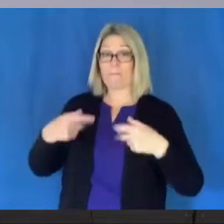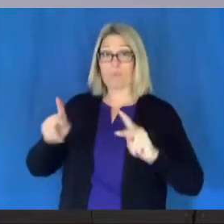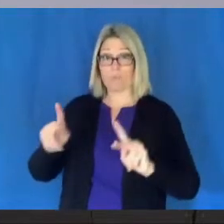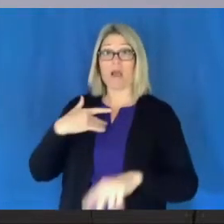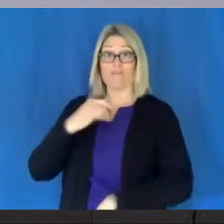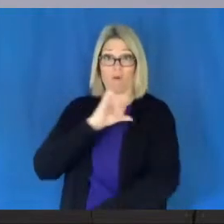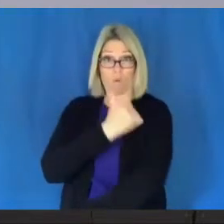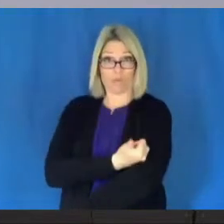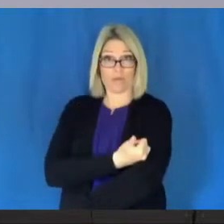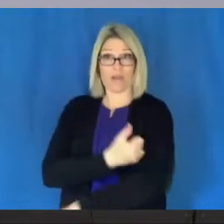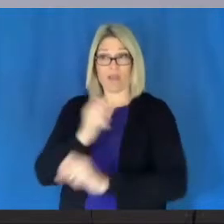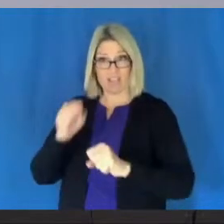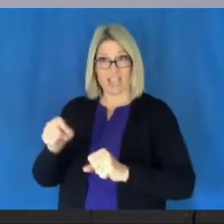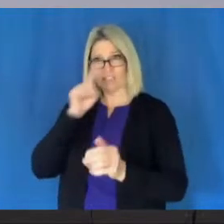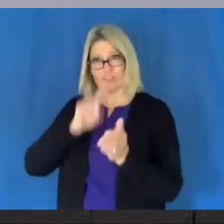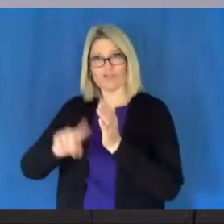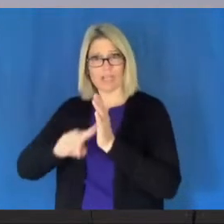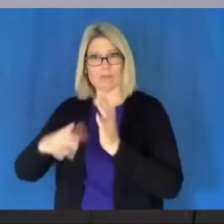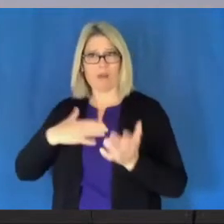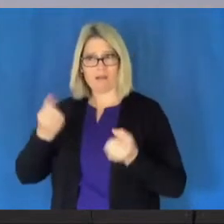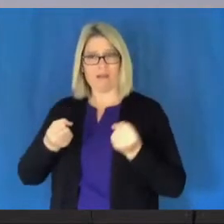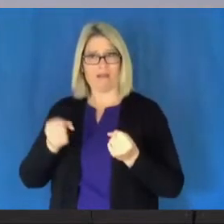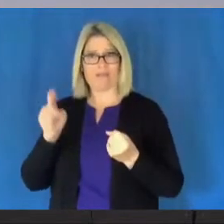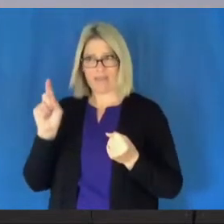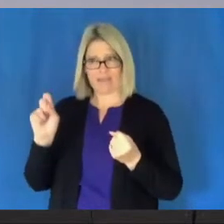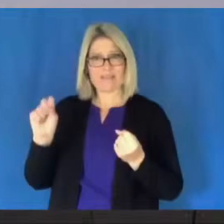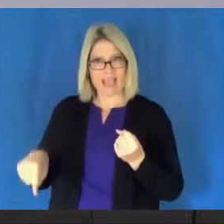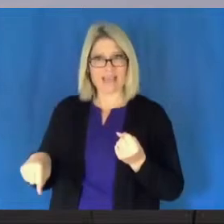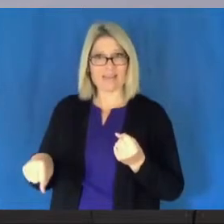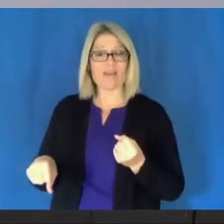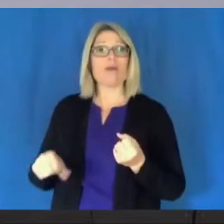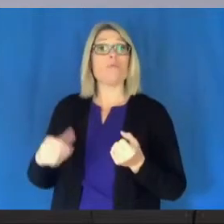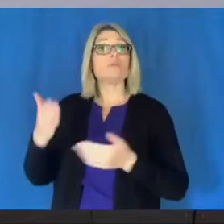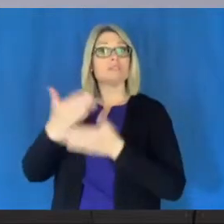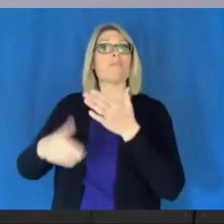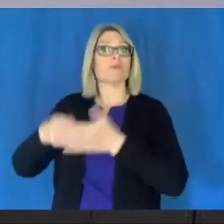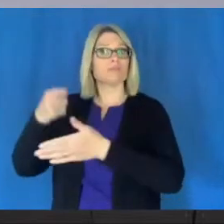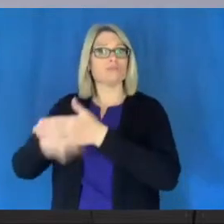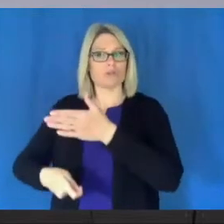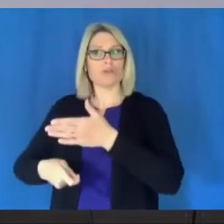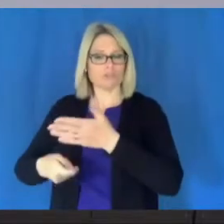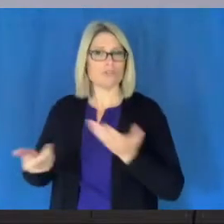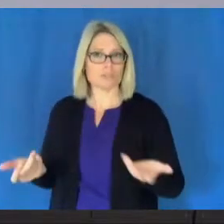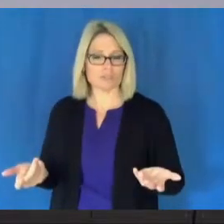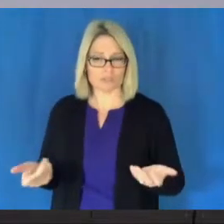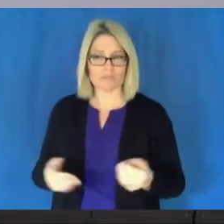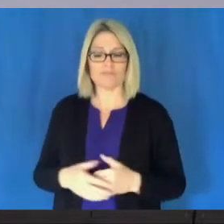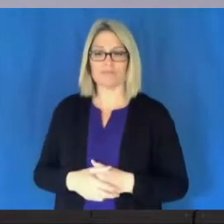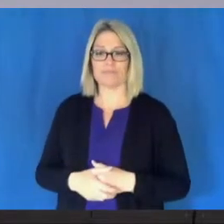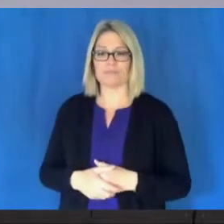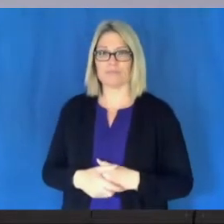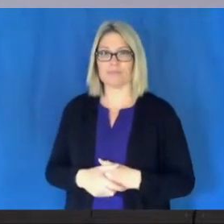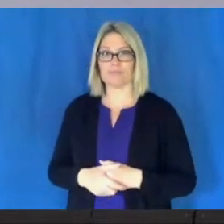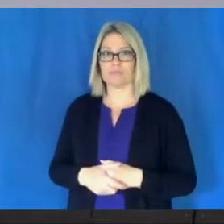have the authority to ticket someone? Because there have been charges laid or tickets issued. So the